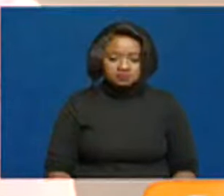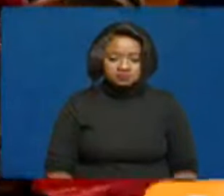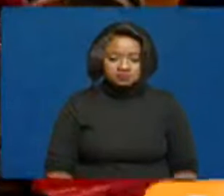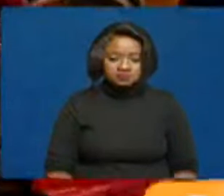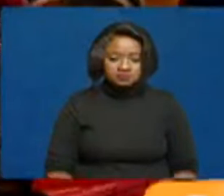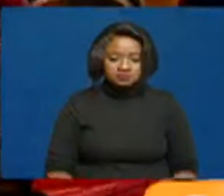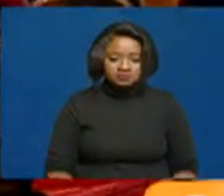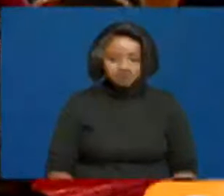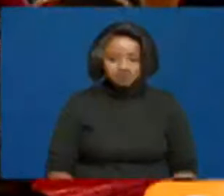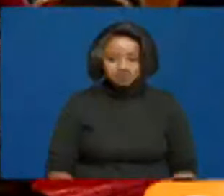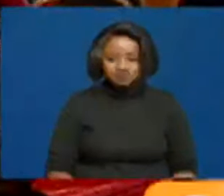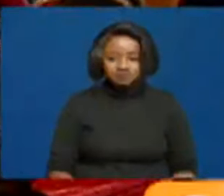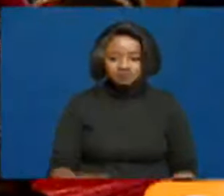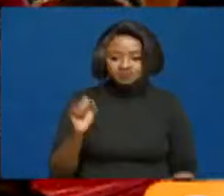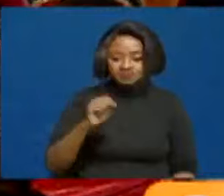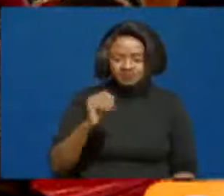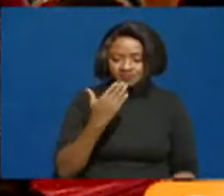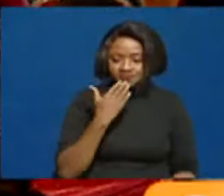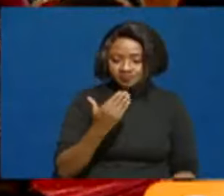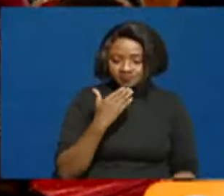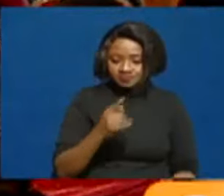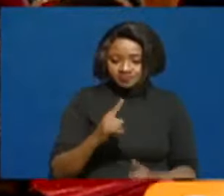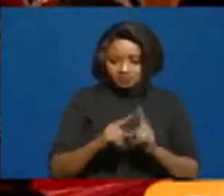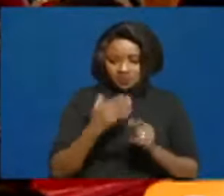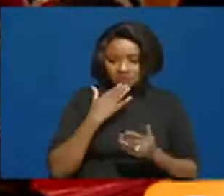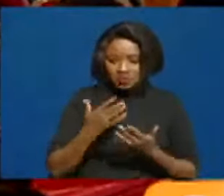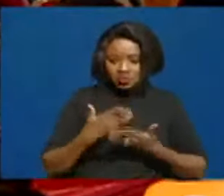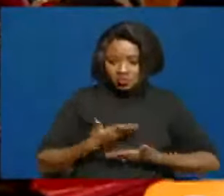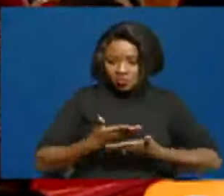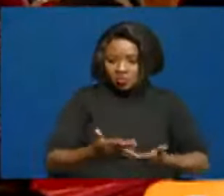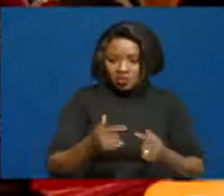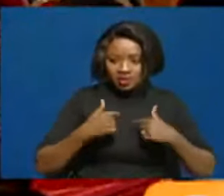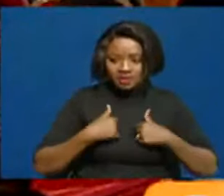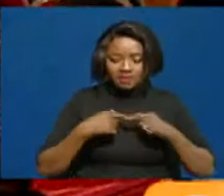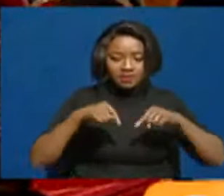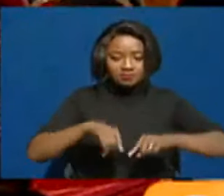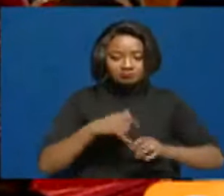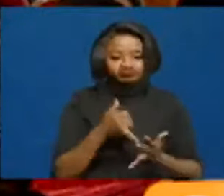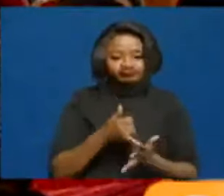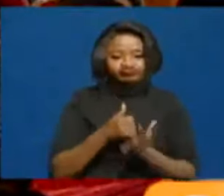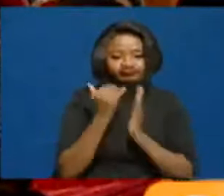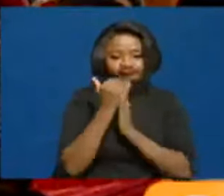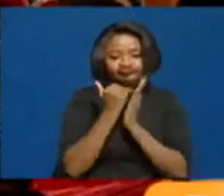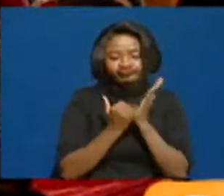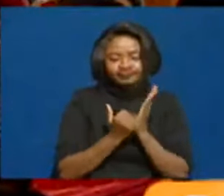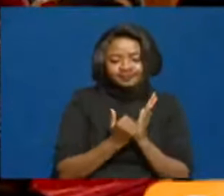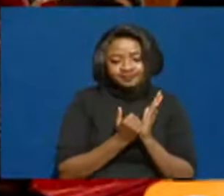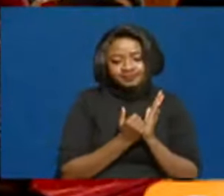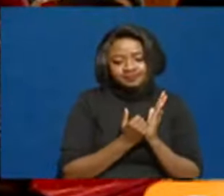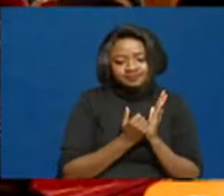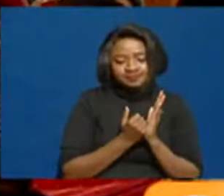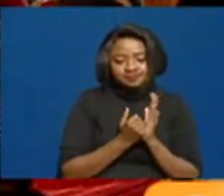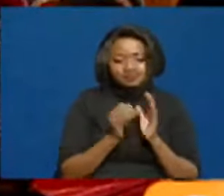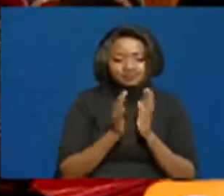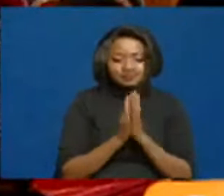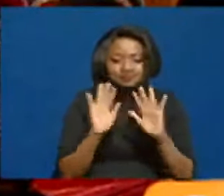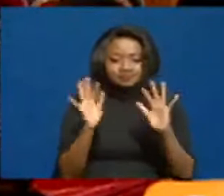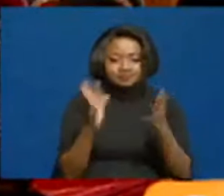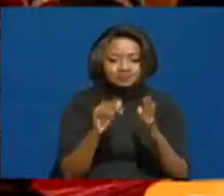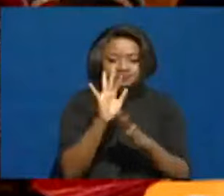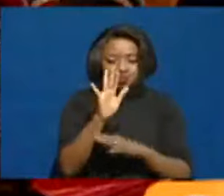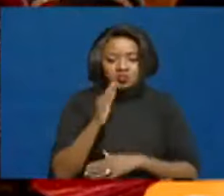off, I want to thank you for having me in the show tonight. And I want to convey greetings from His